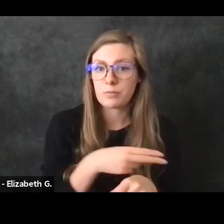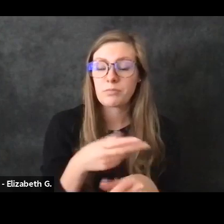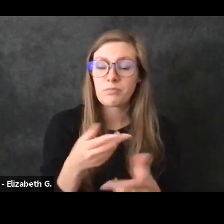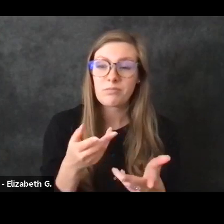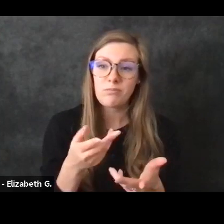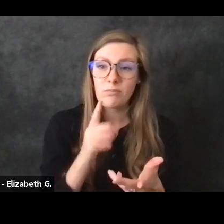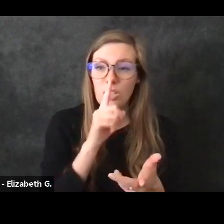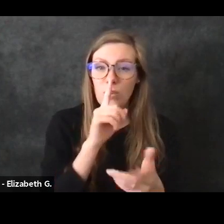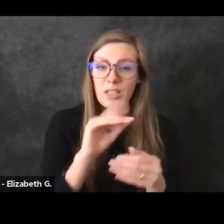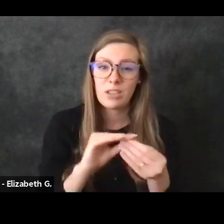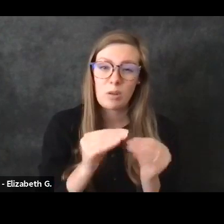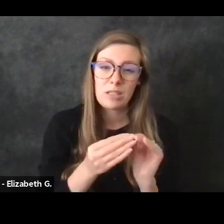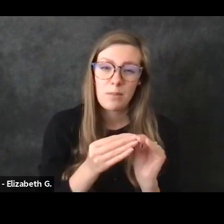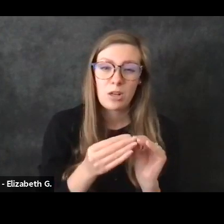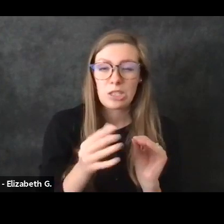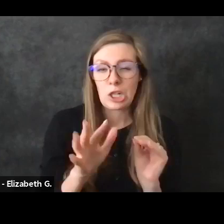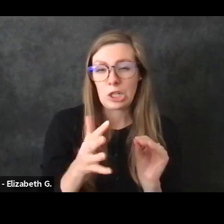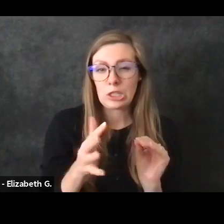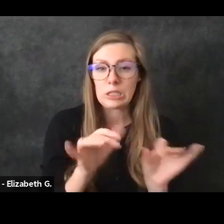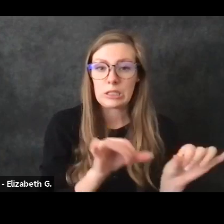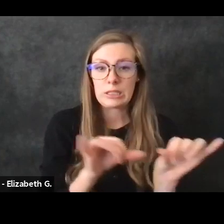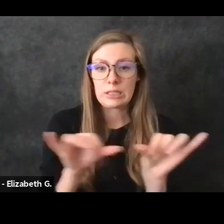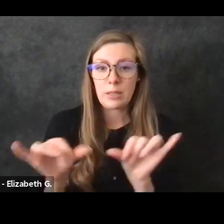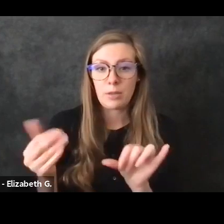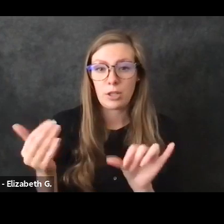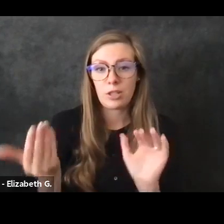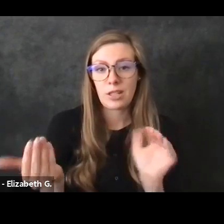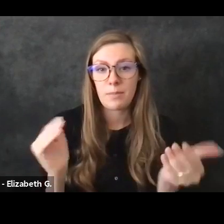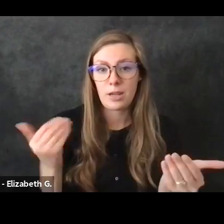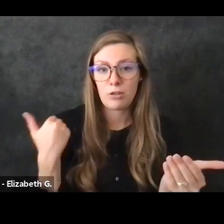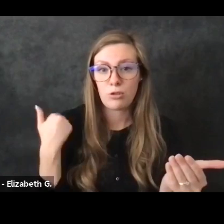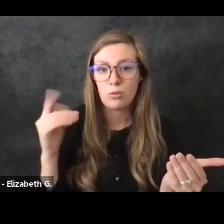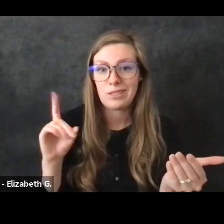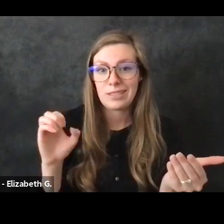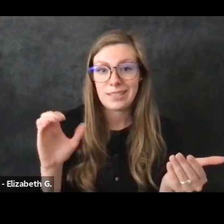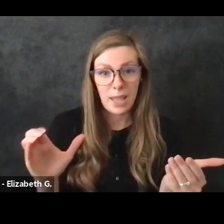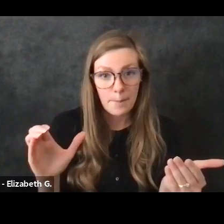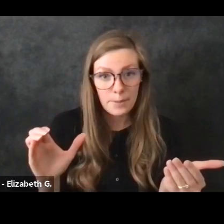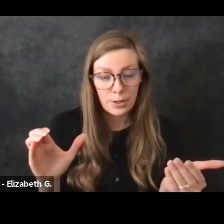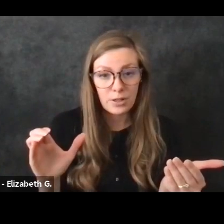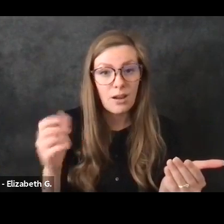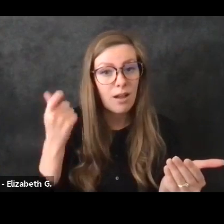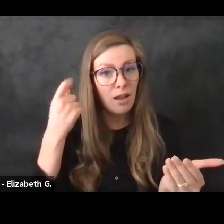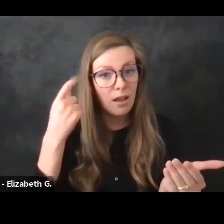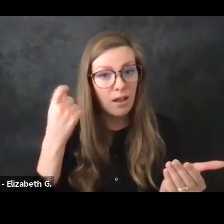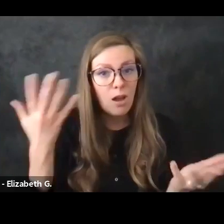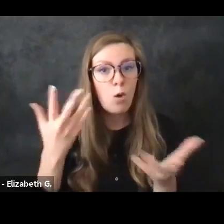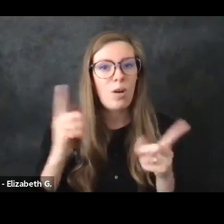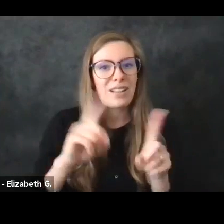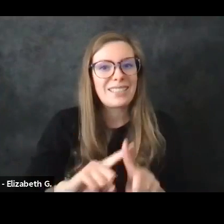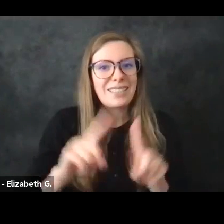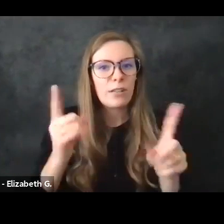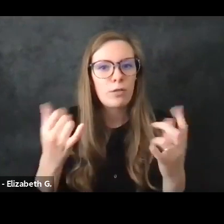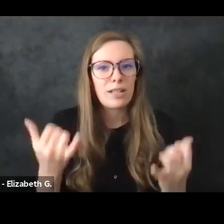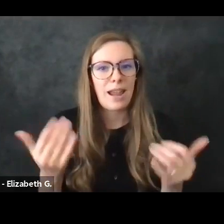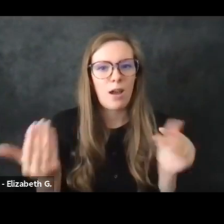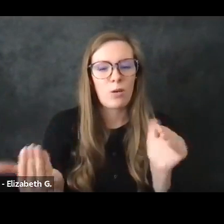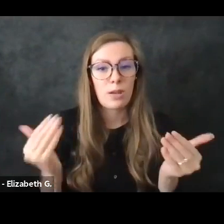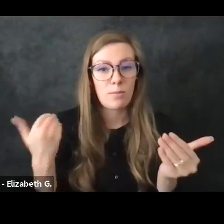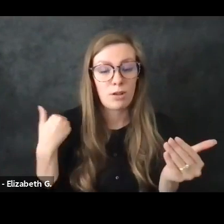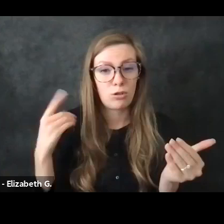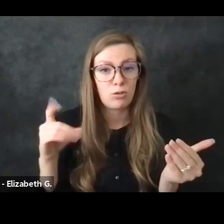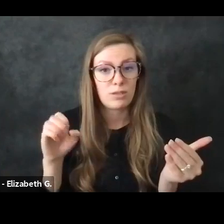similar to what we saw in December. What is different now compared to